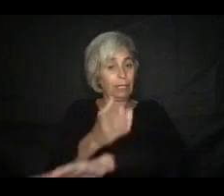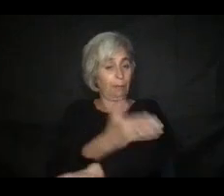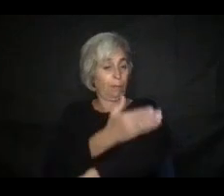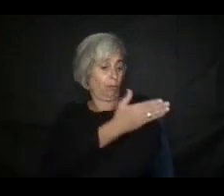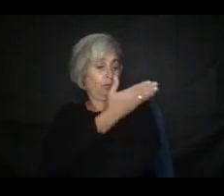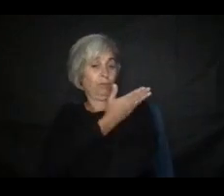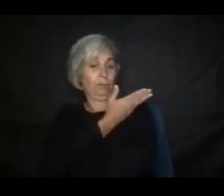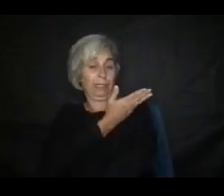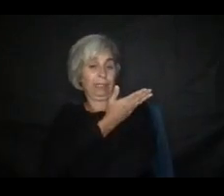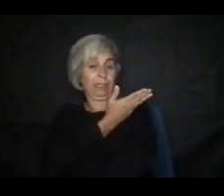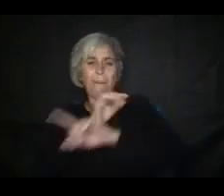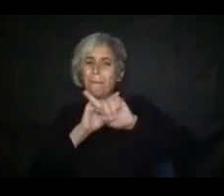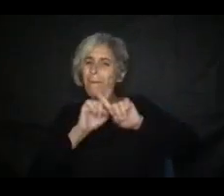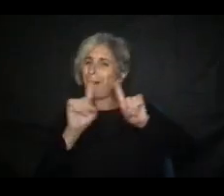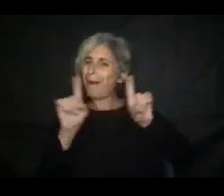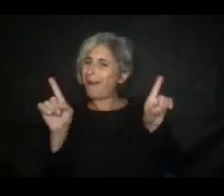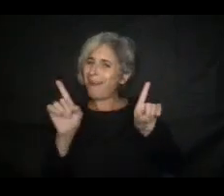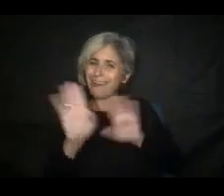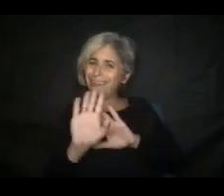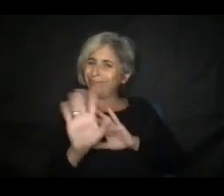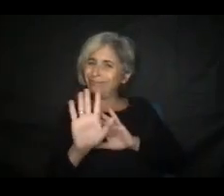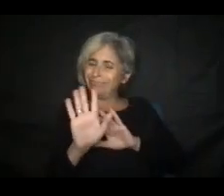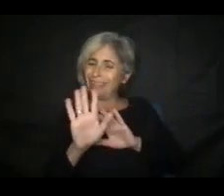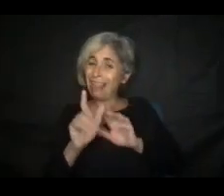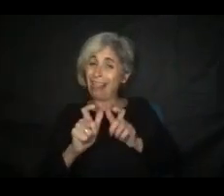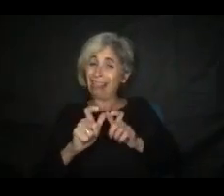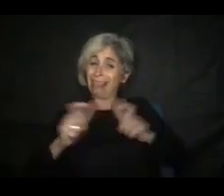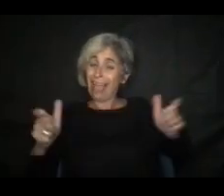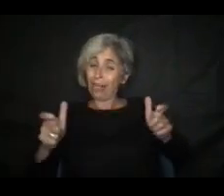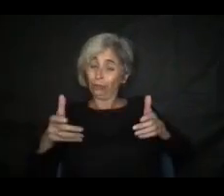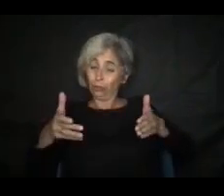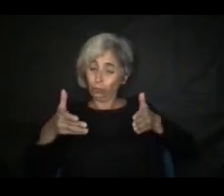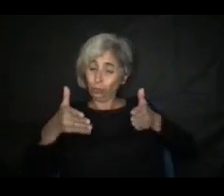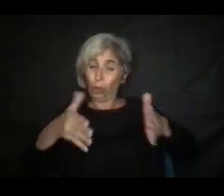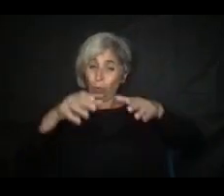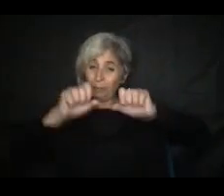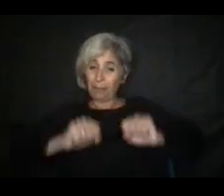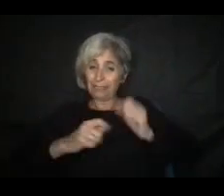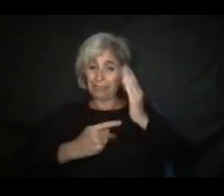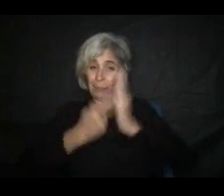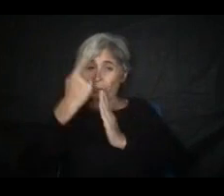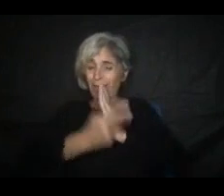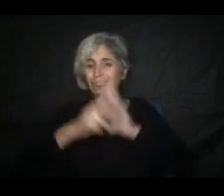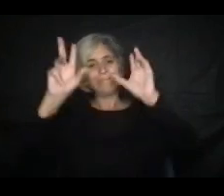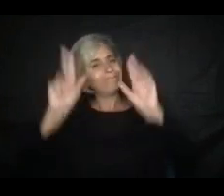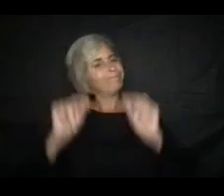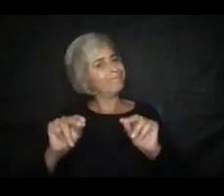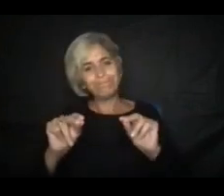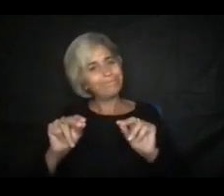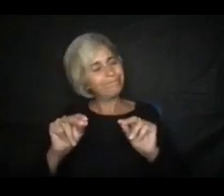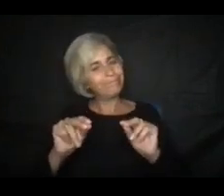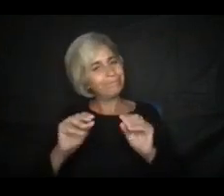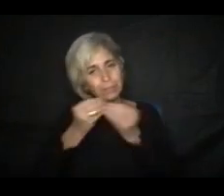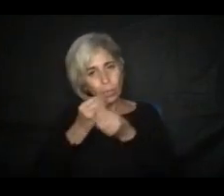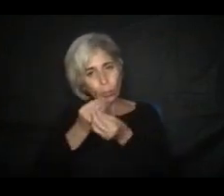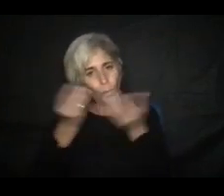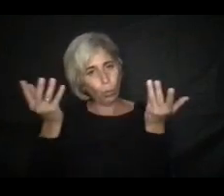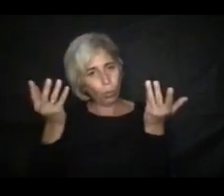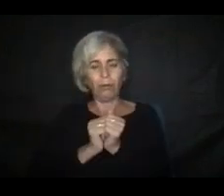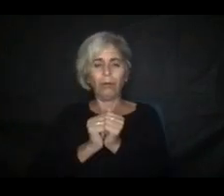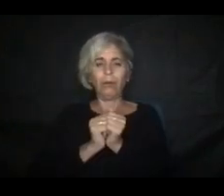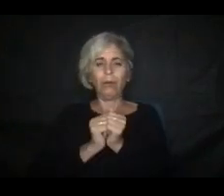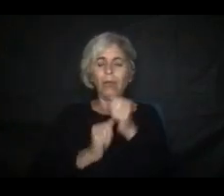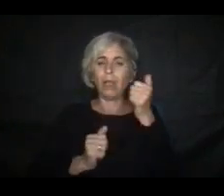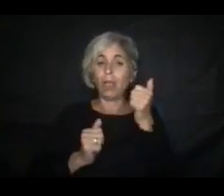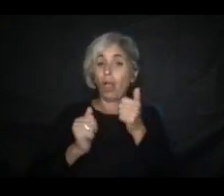but there were really no large scale road capacity projects within the city. And the whole basis of a